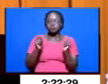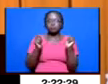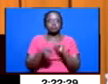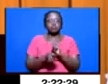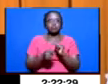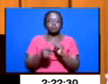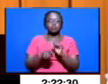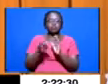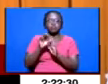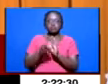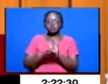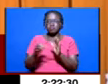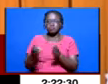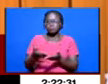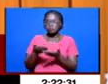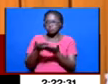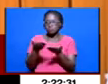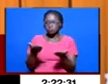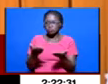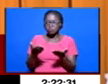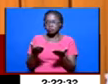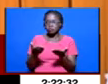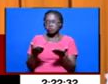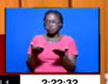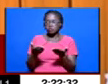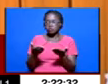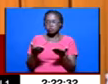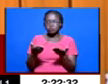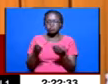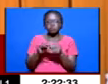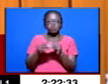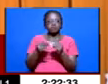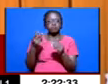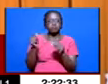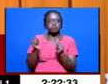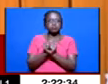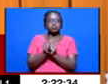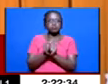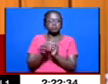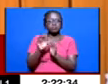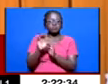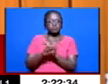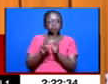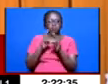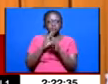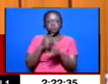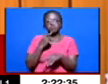Constitution held up to the creation of 2010 Constitution, the report said,